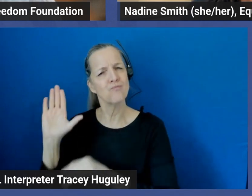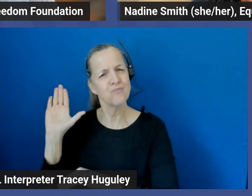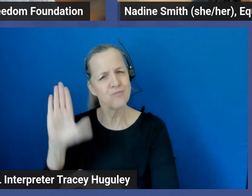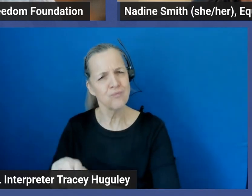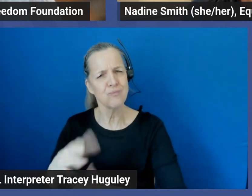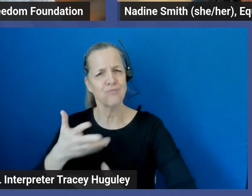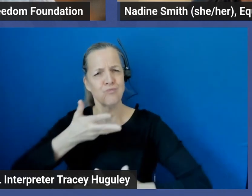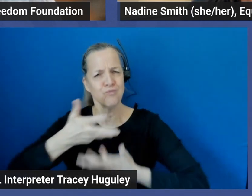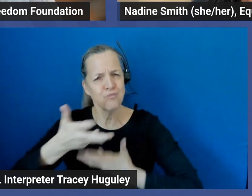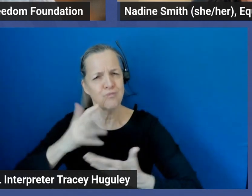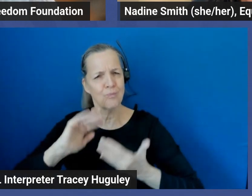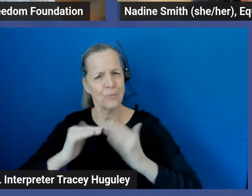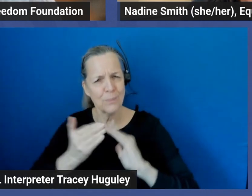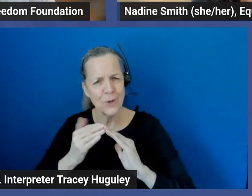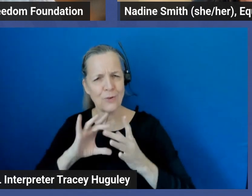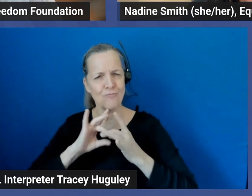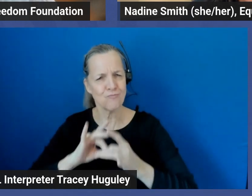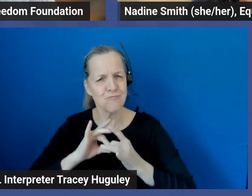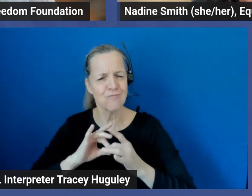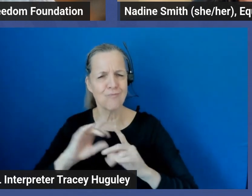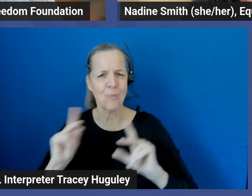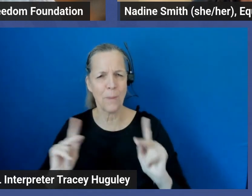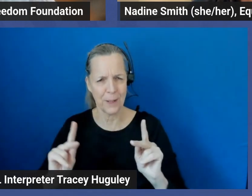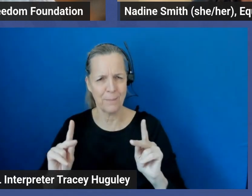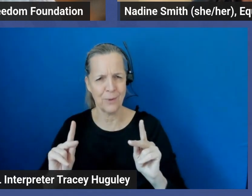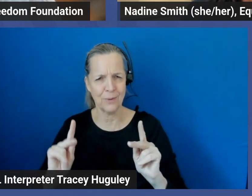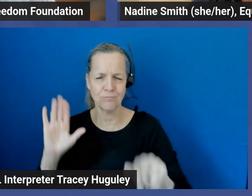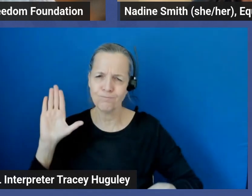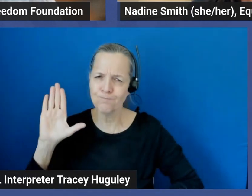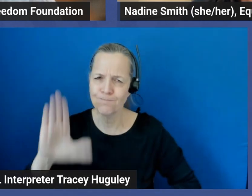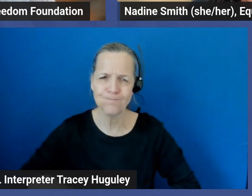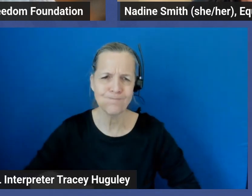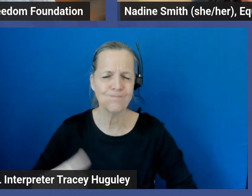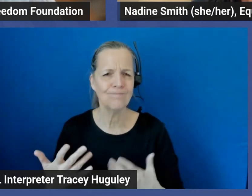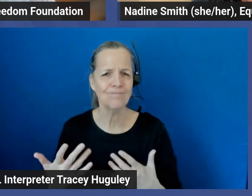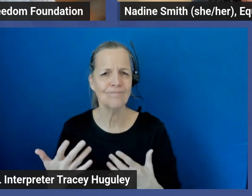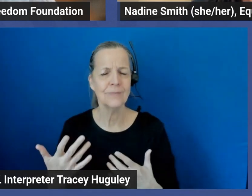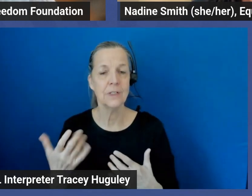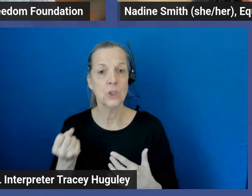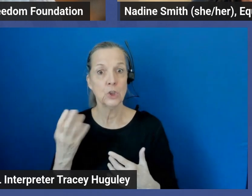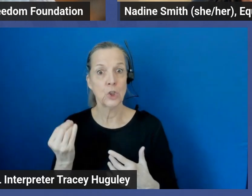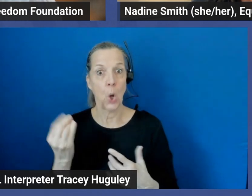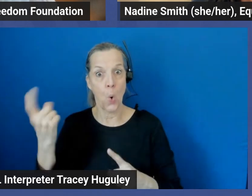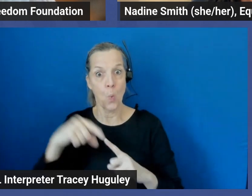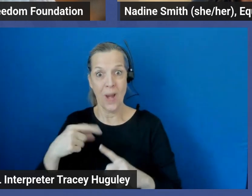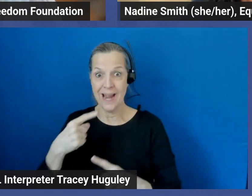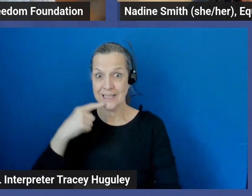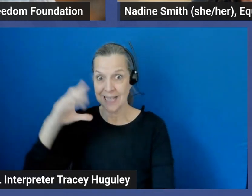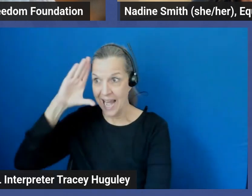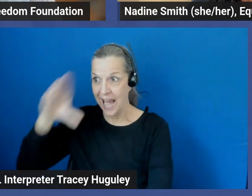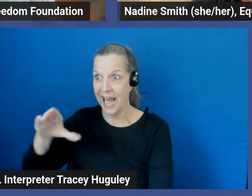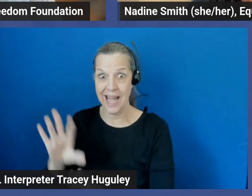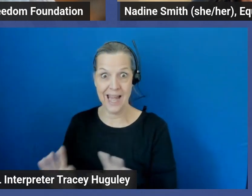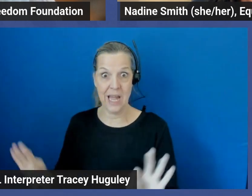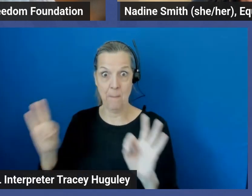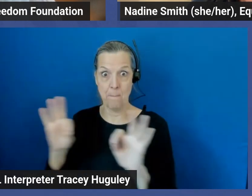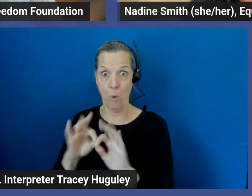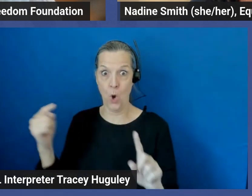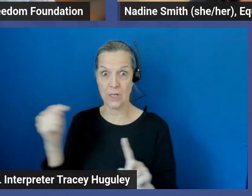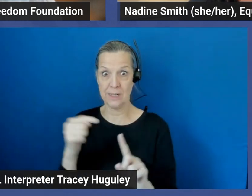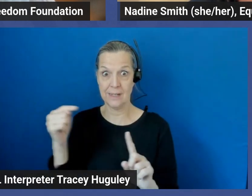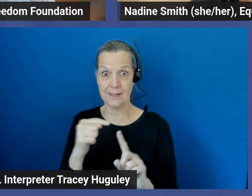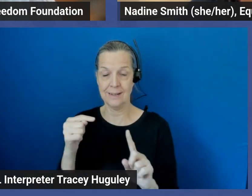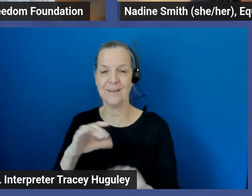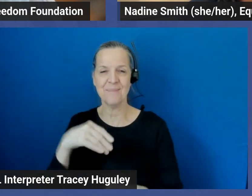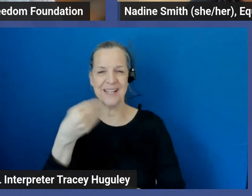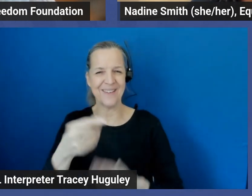in community and in context with folks in an ongoing way so that when we say, hey, this is really important, I'll give you